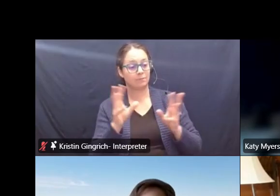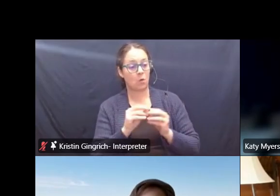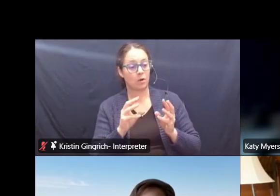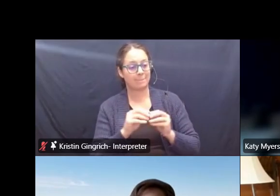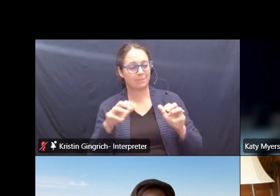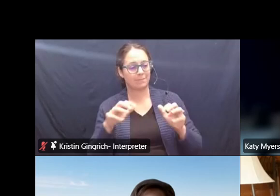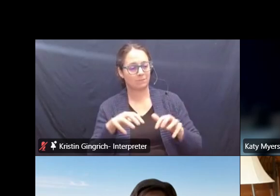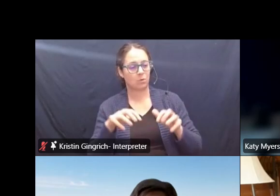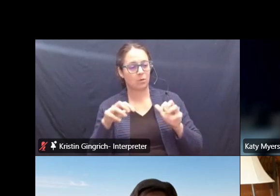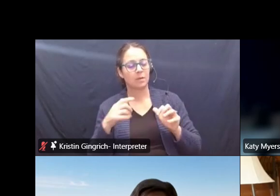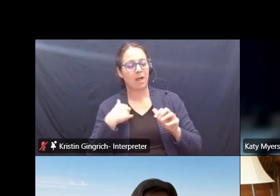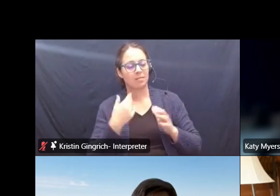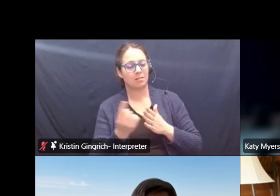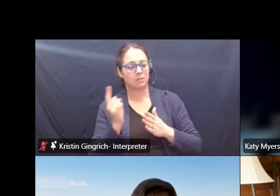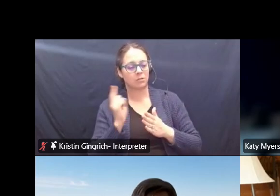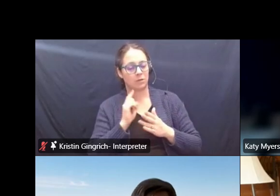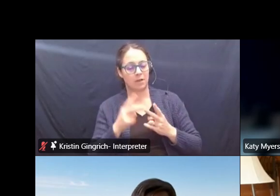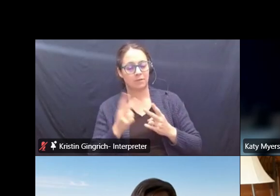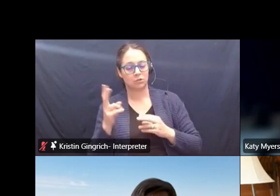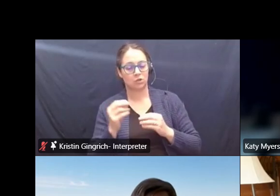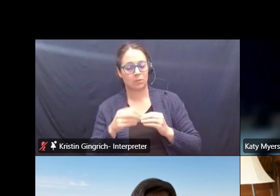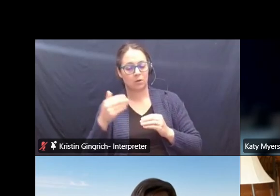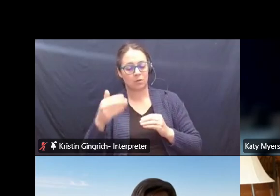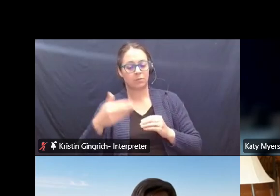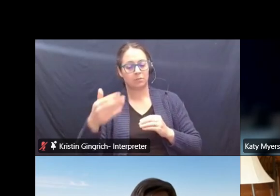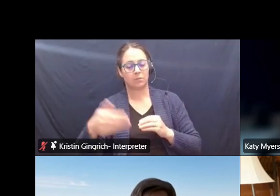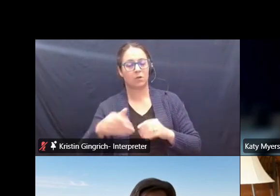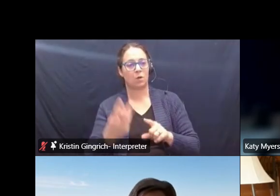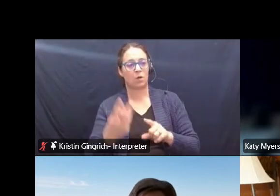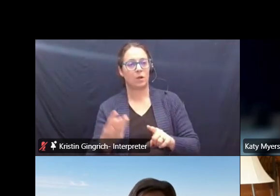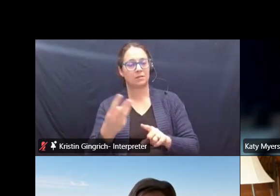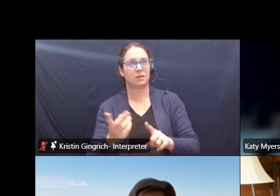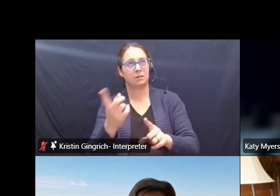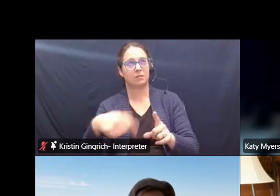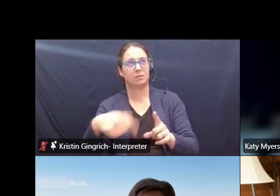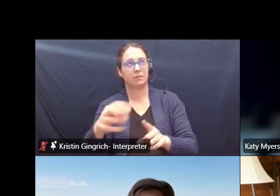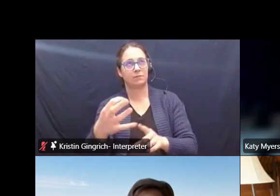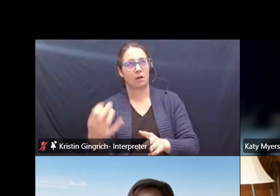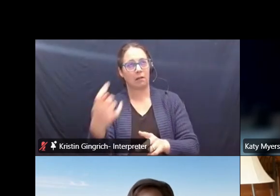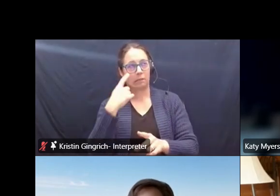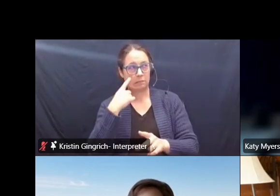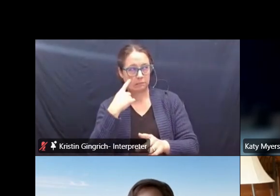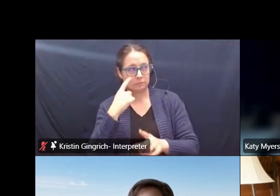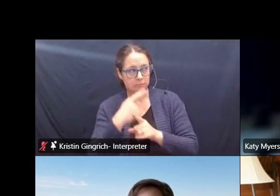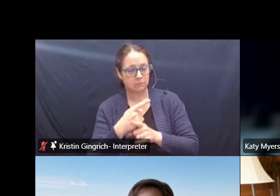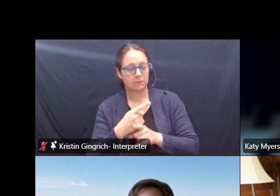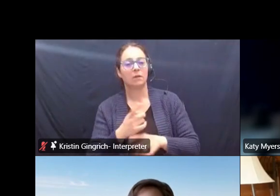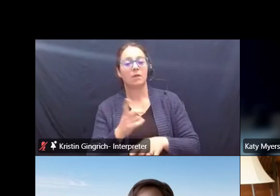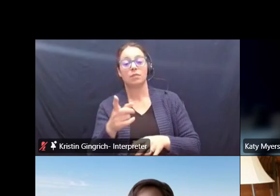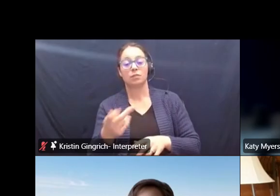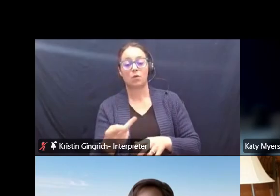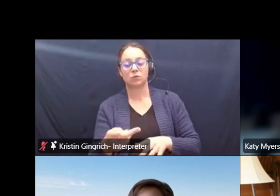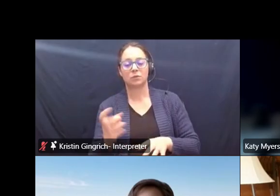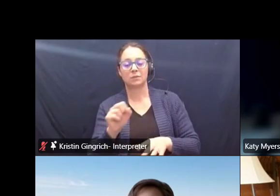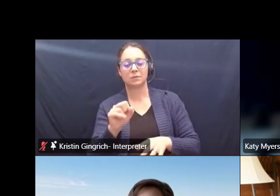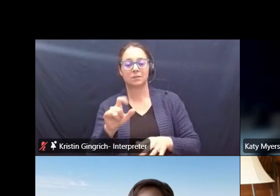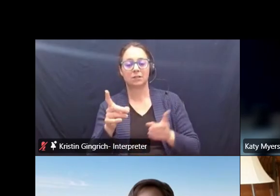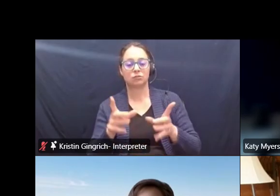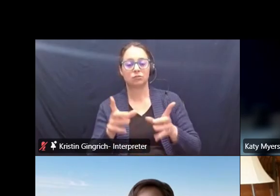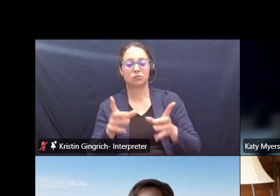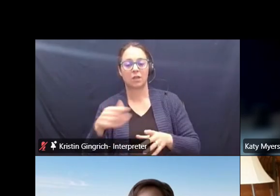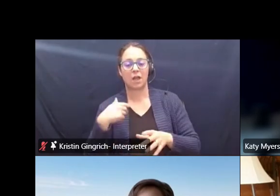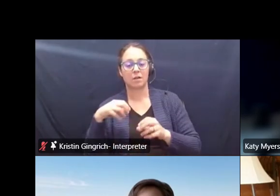that last week. We have two more upcoming, one on Wednesday and one next Friday, I believe. And those are where the SPIL directors have a chance